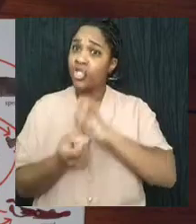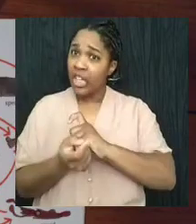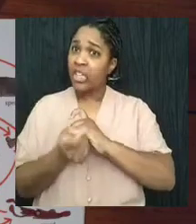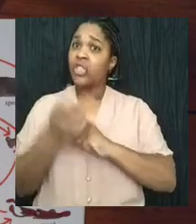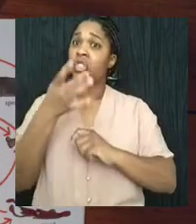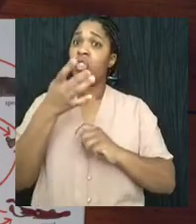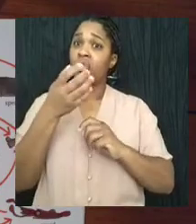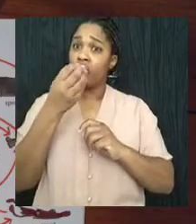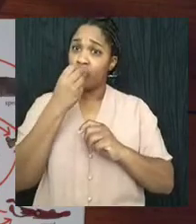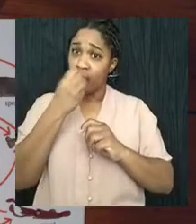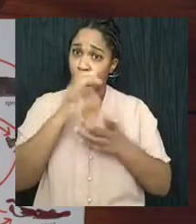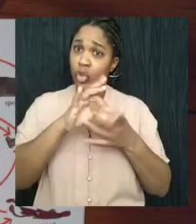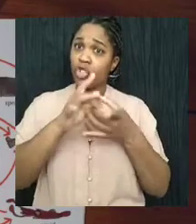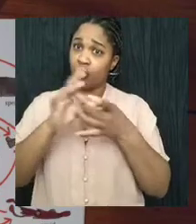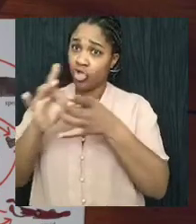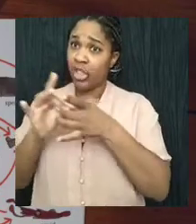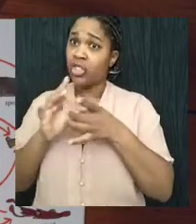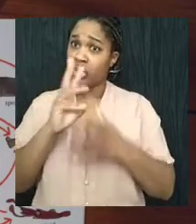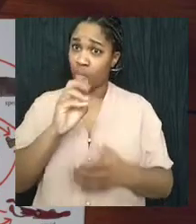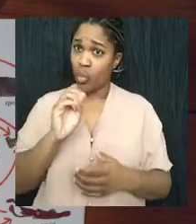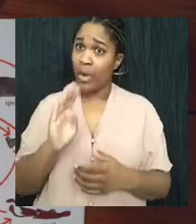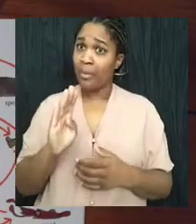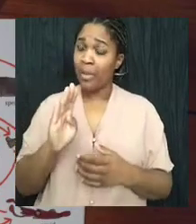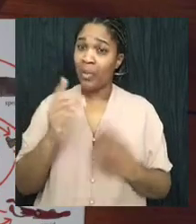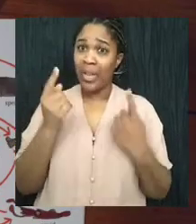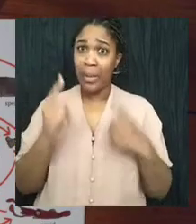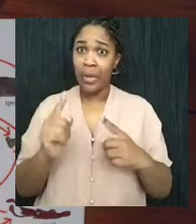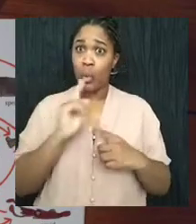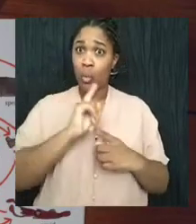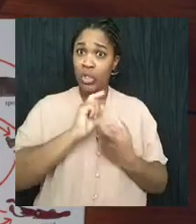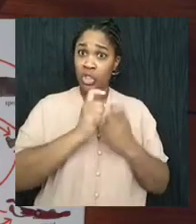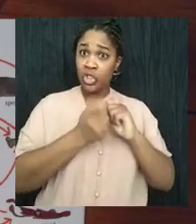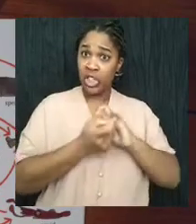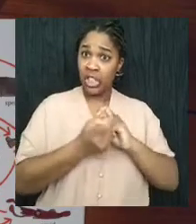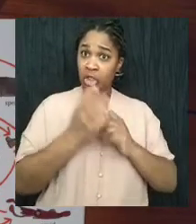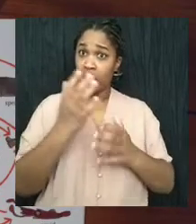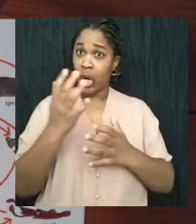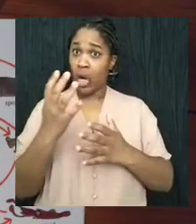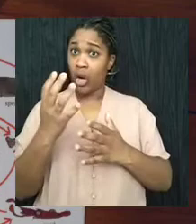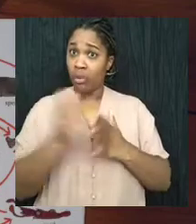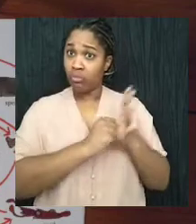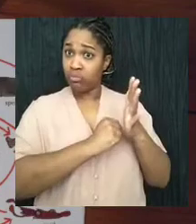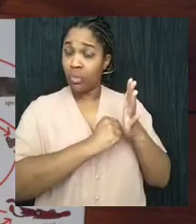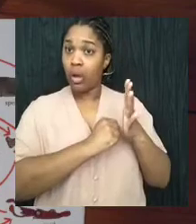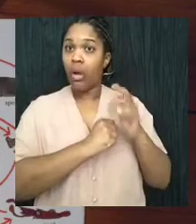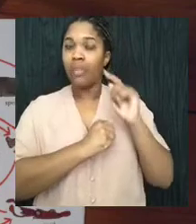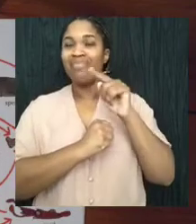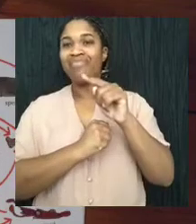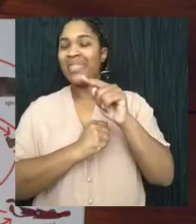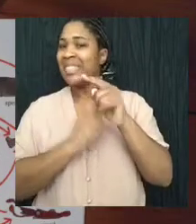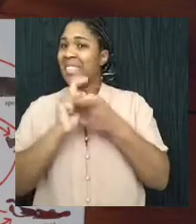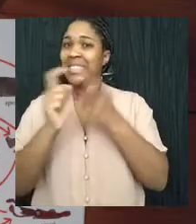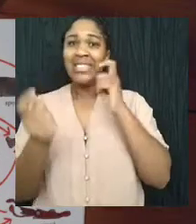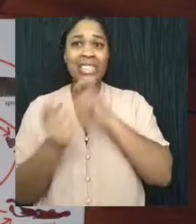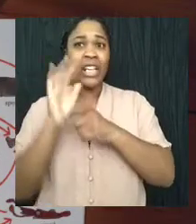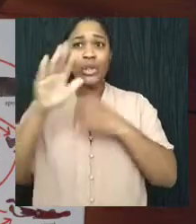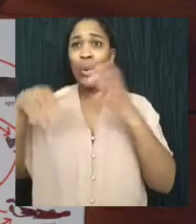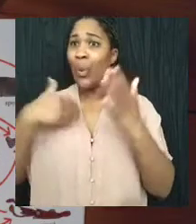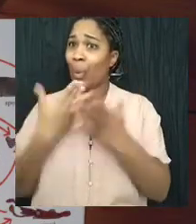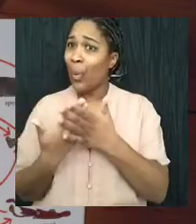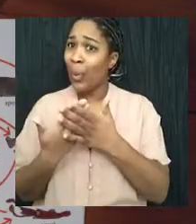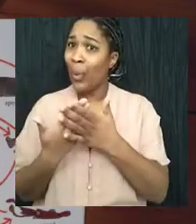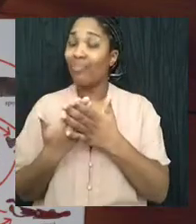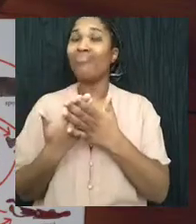find that one change causes other changes. That was what happened when hunters